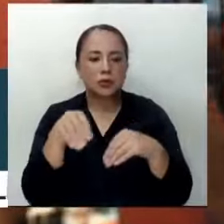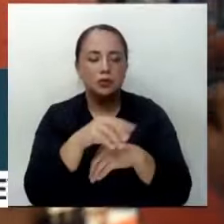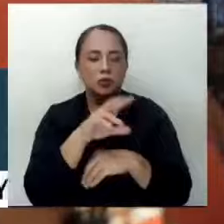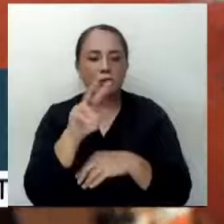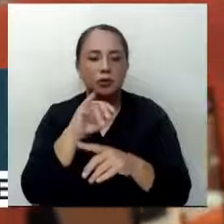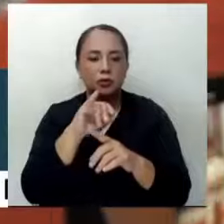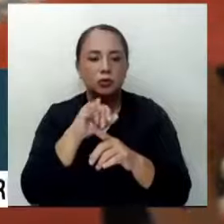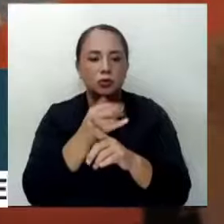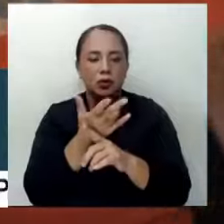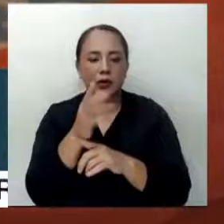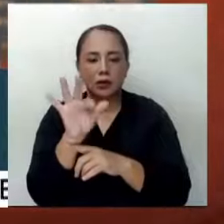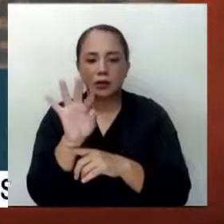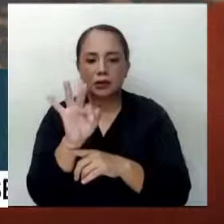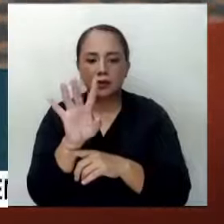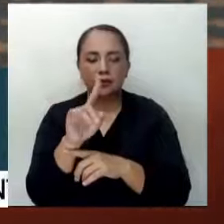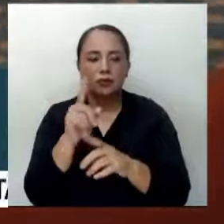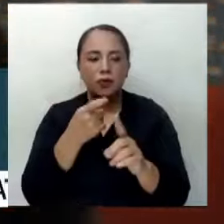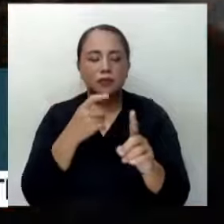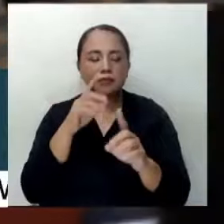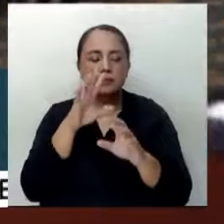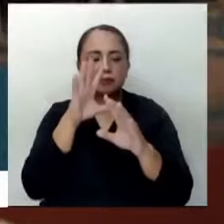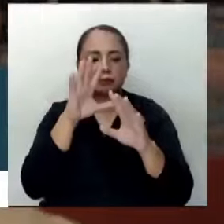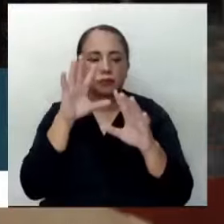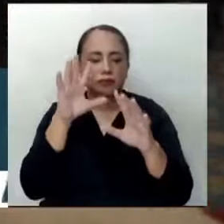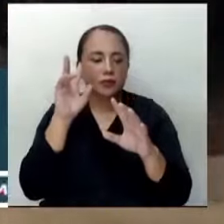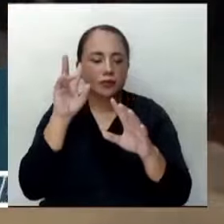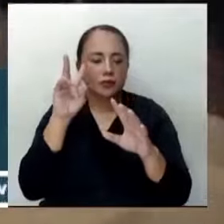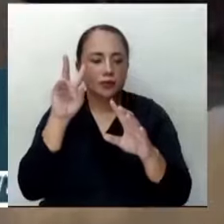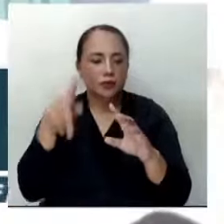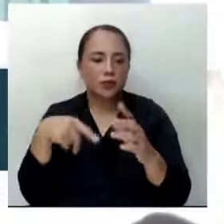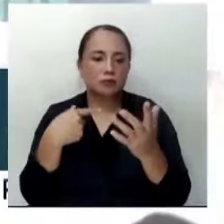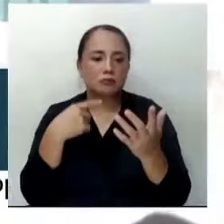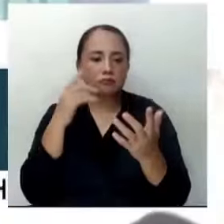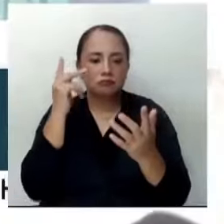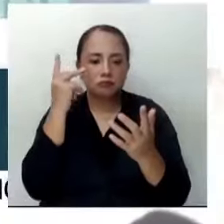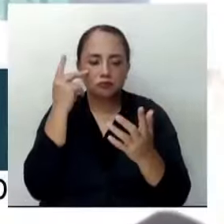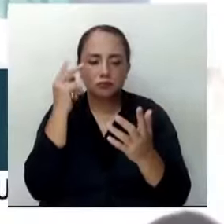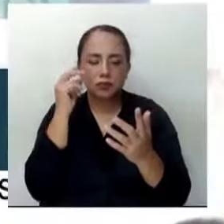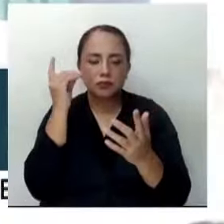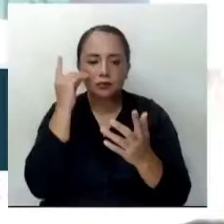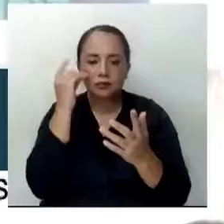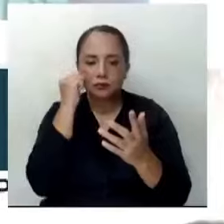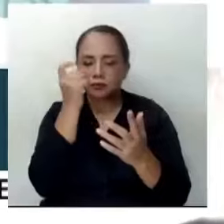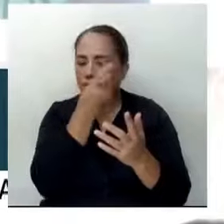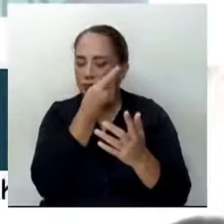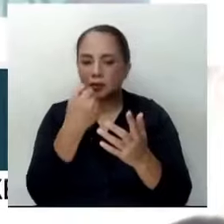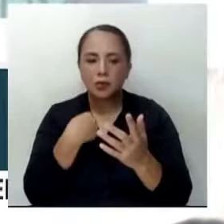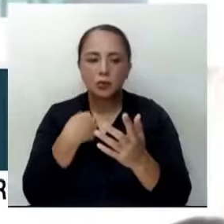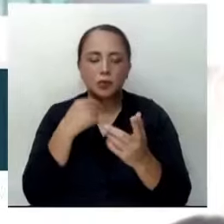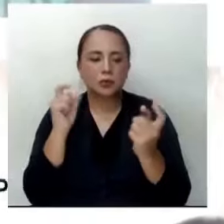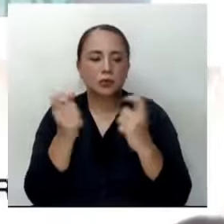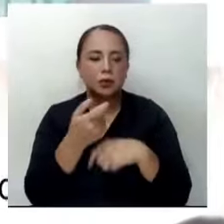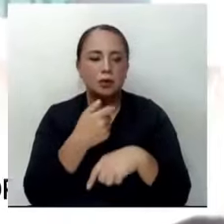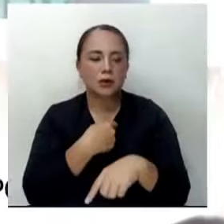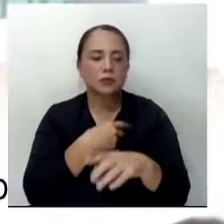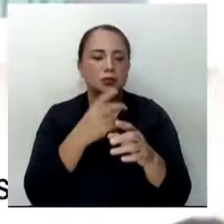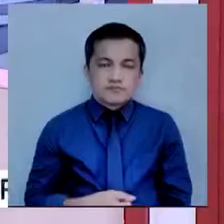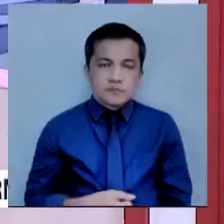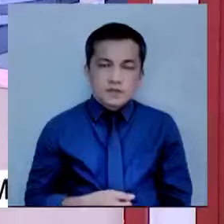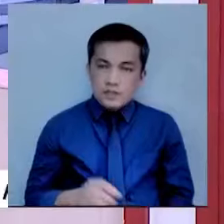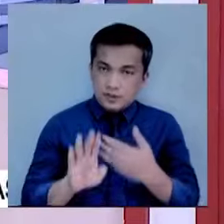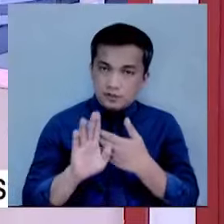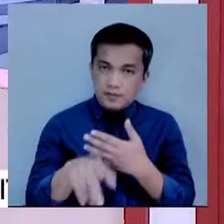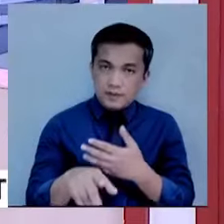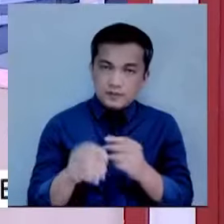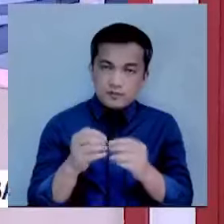from Vice President Sara Duterte, who quit the cabinet amid tense relations between the Marcoses and Dutertes.